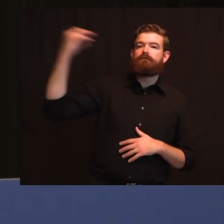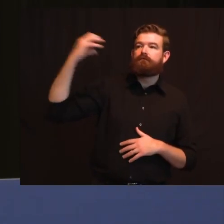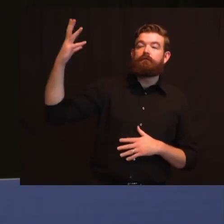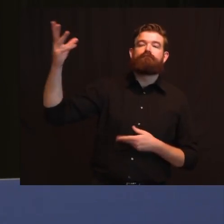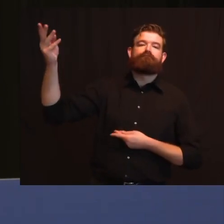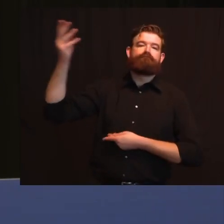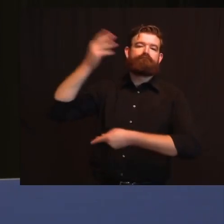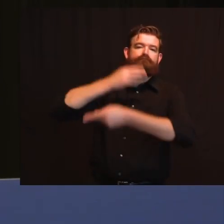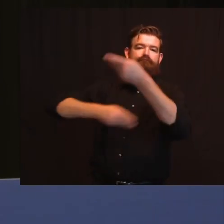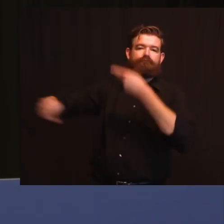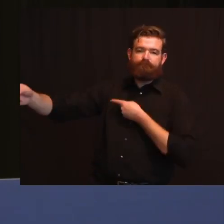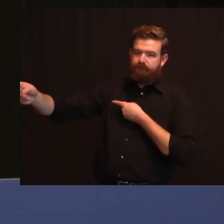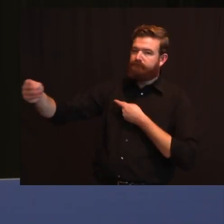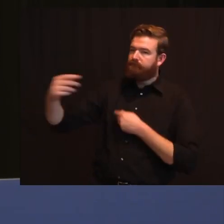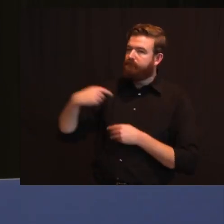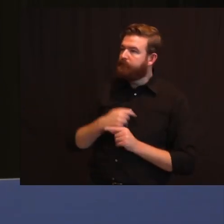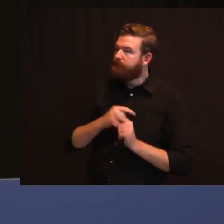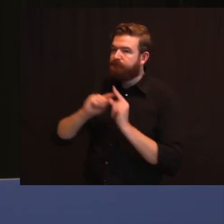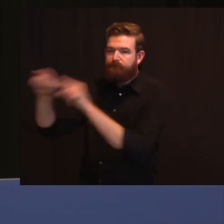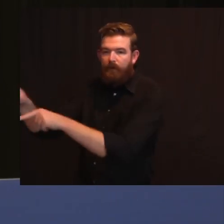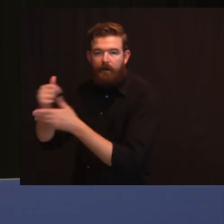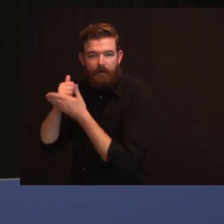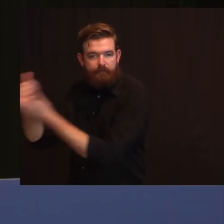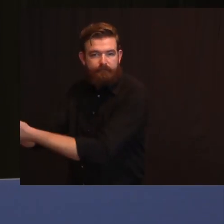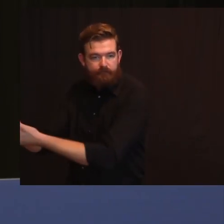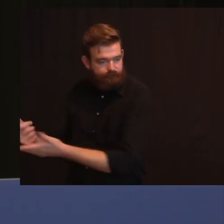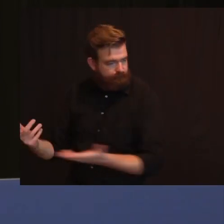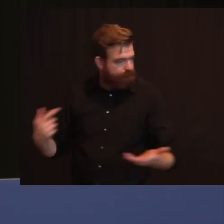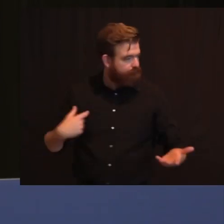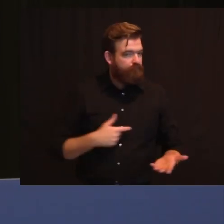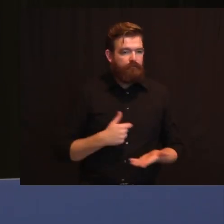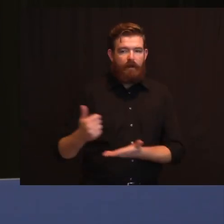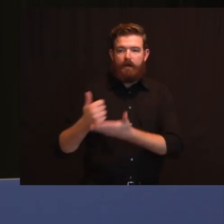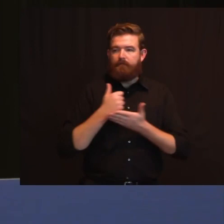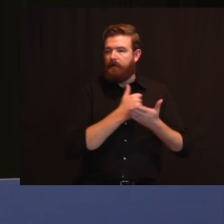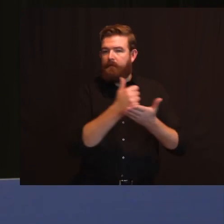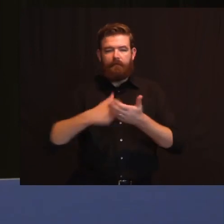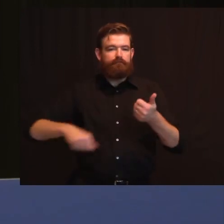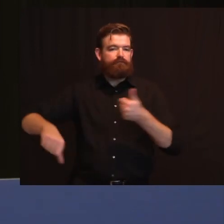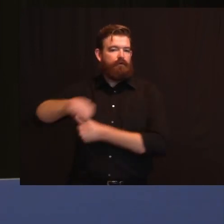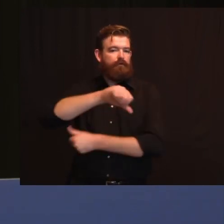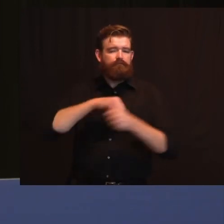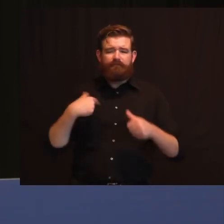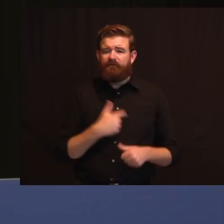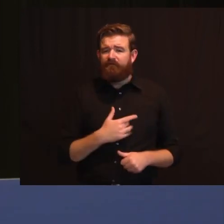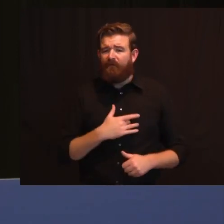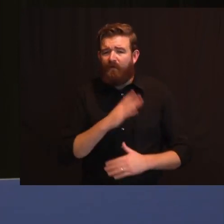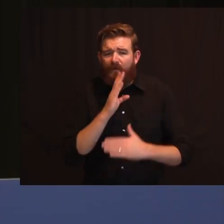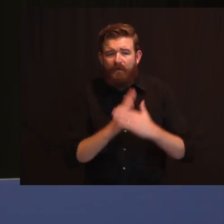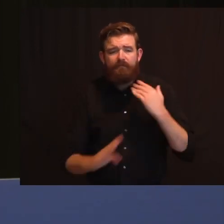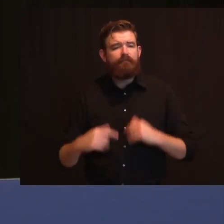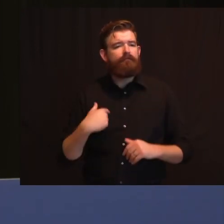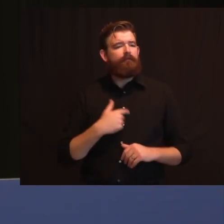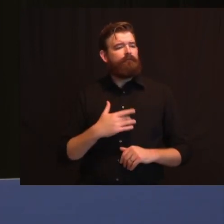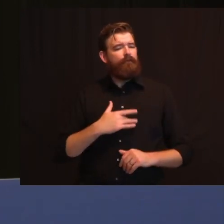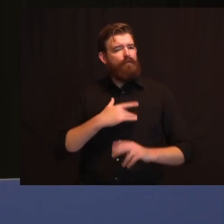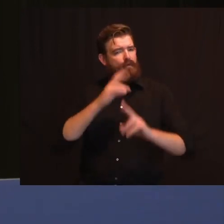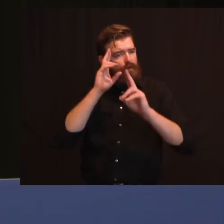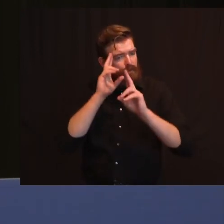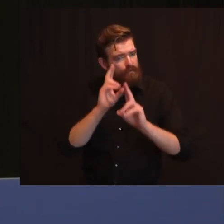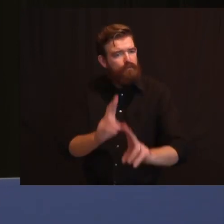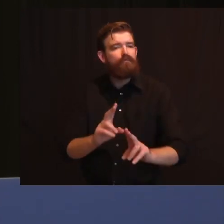It's a total back and forth all the time, and I'm humbled and honored to be a part of it, and we're certainly proud to send any assistance